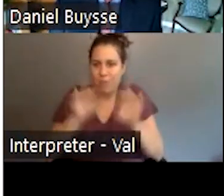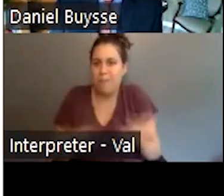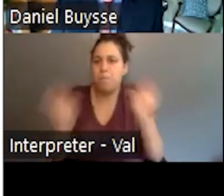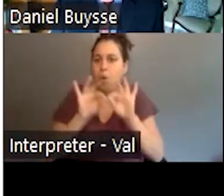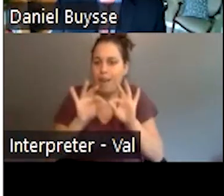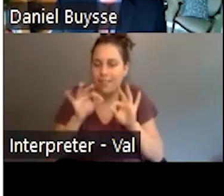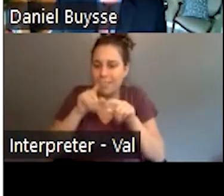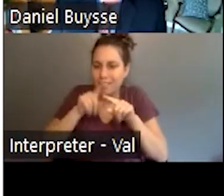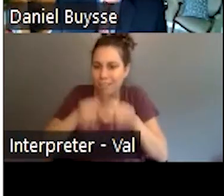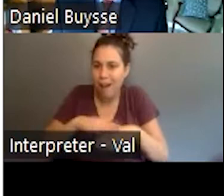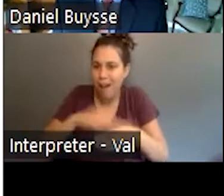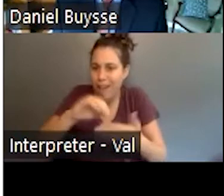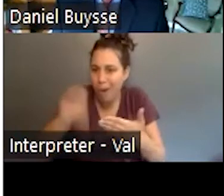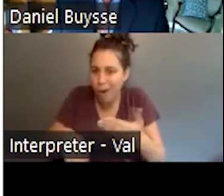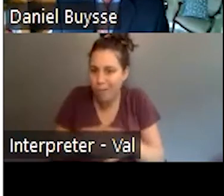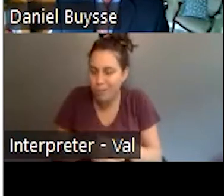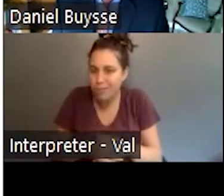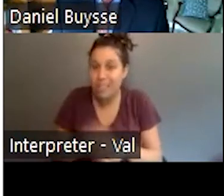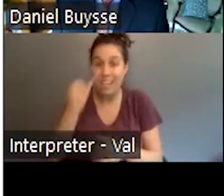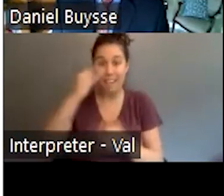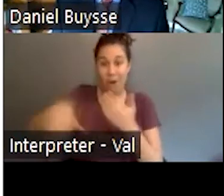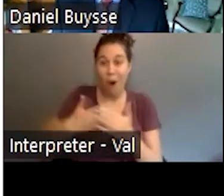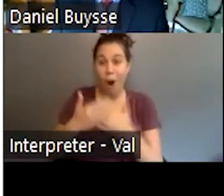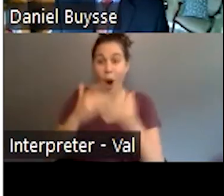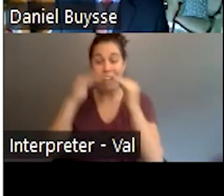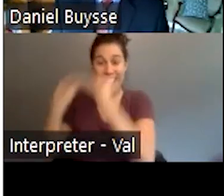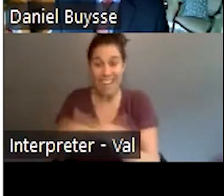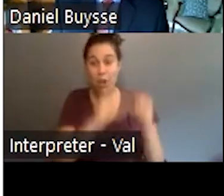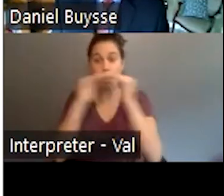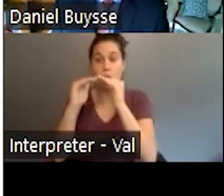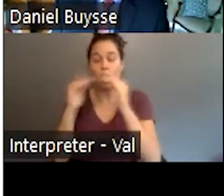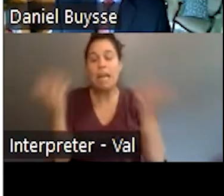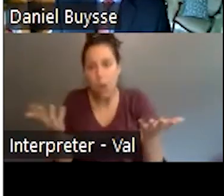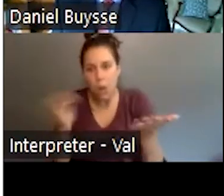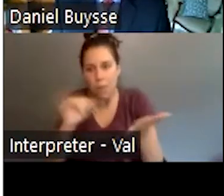the sleep health dimensions were equally important to all health outcomes.